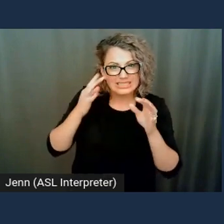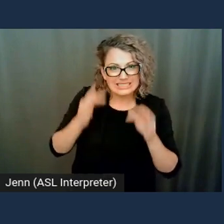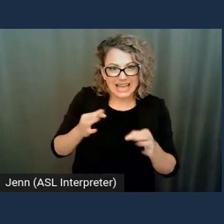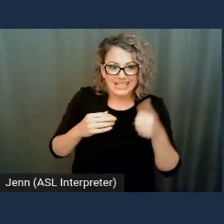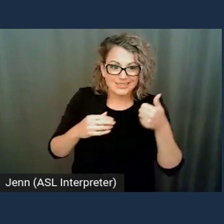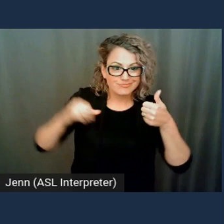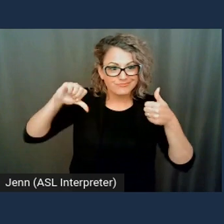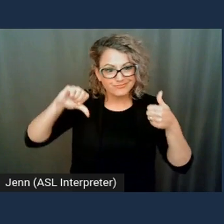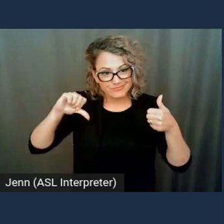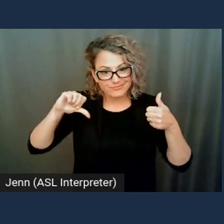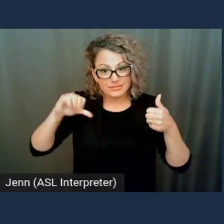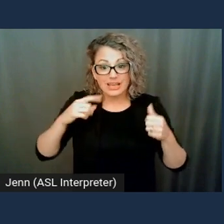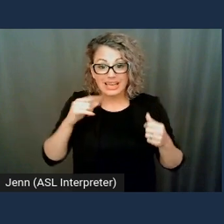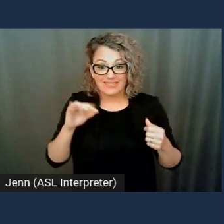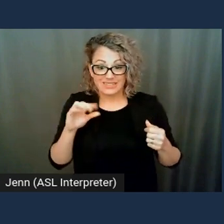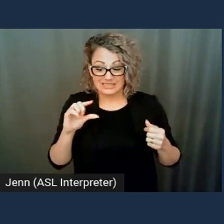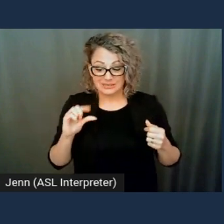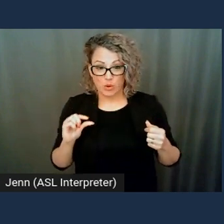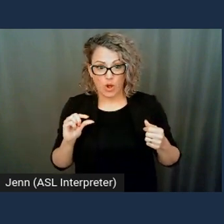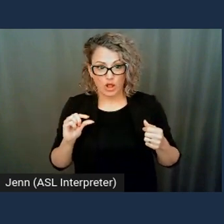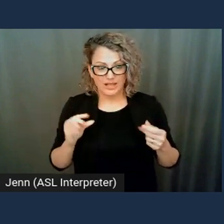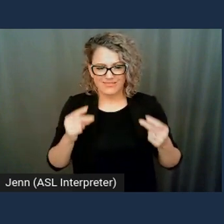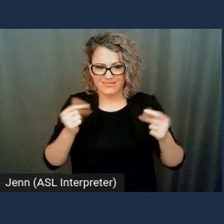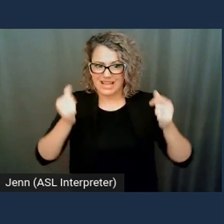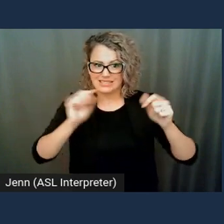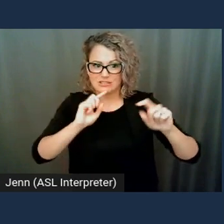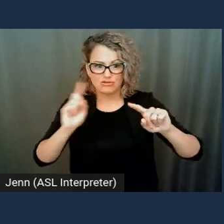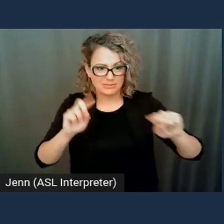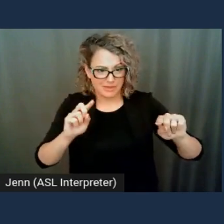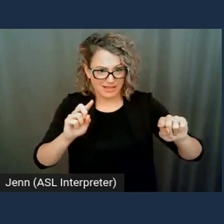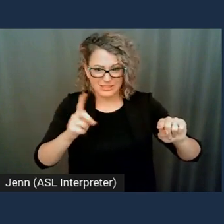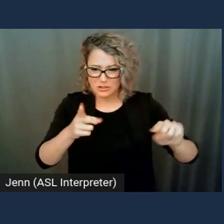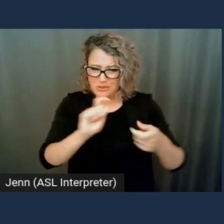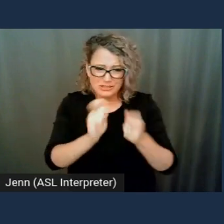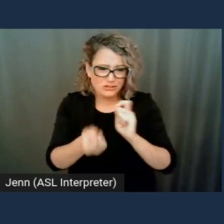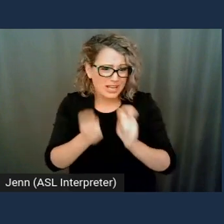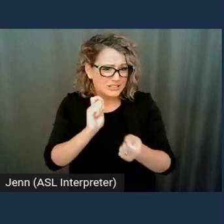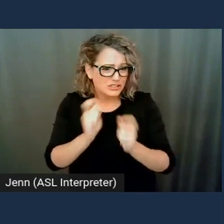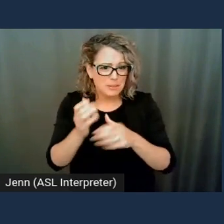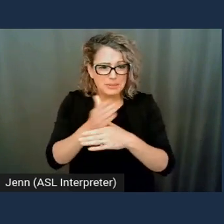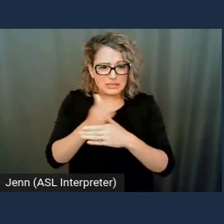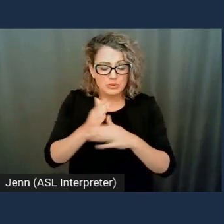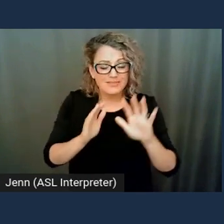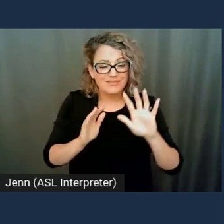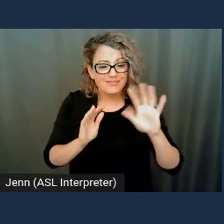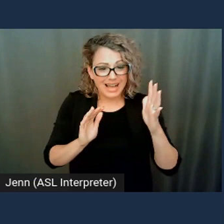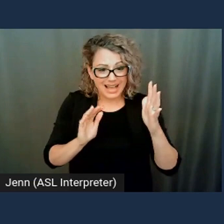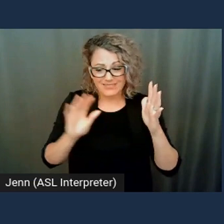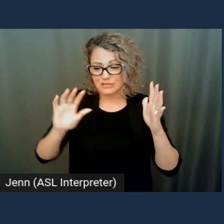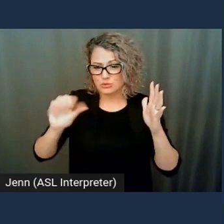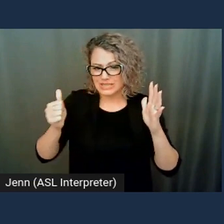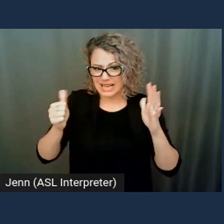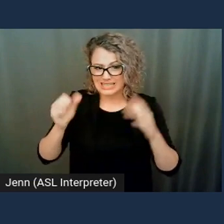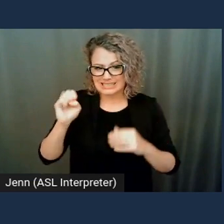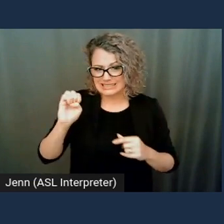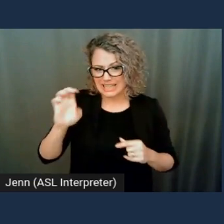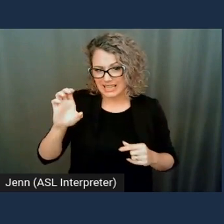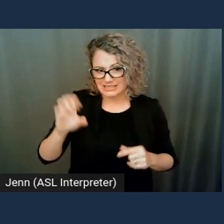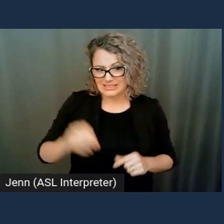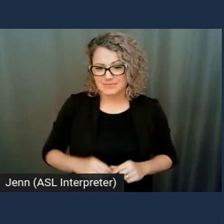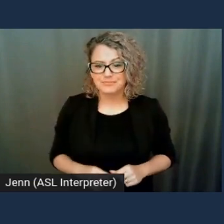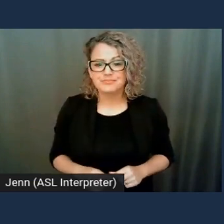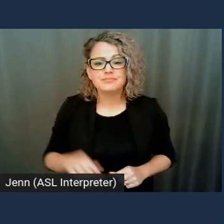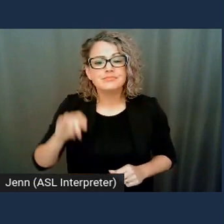value, the quicker the response. And you can change it from between 5 and 10 seconds. If you wanted to authenticate